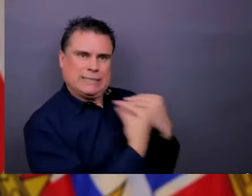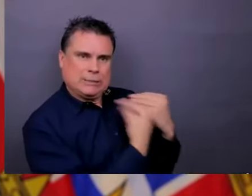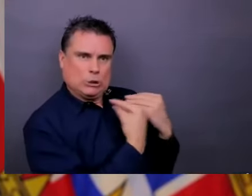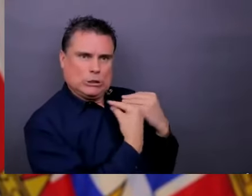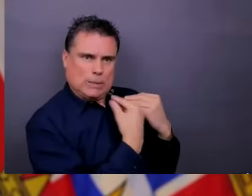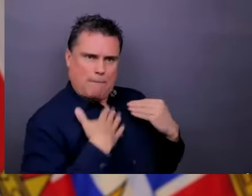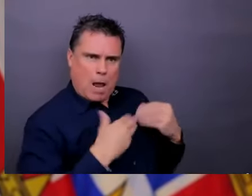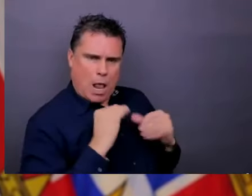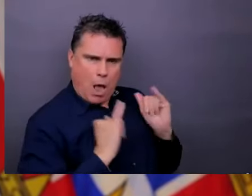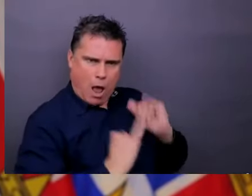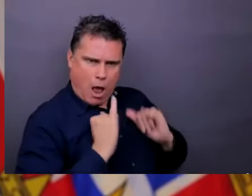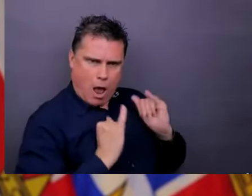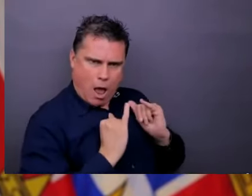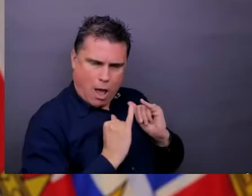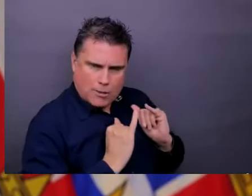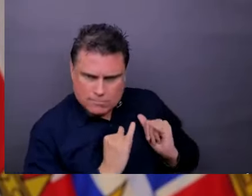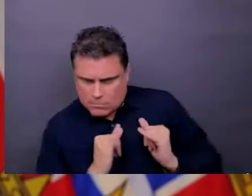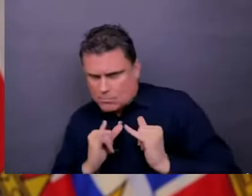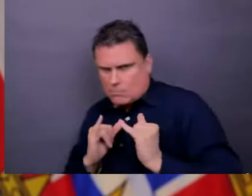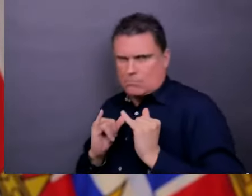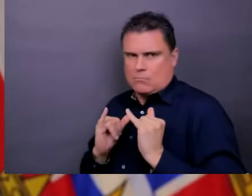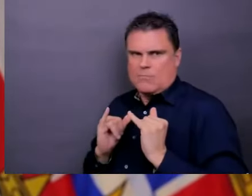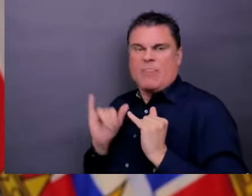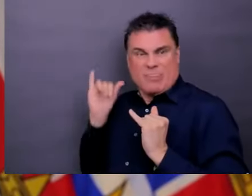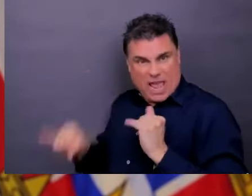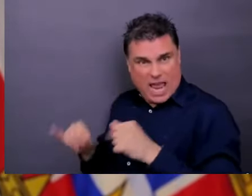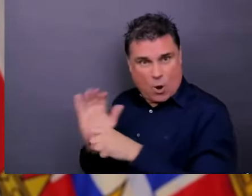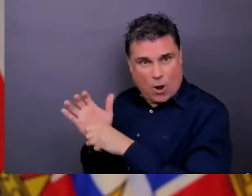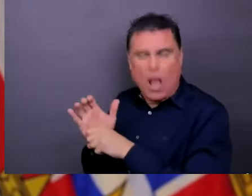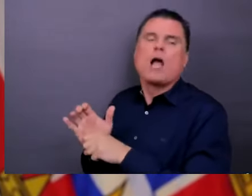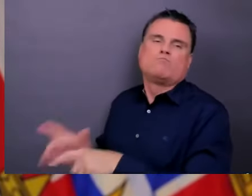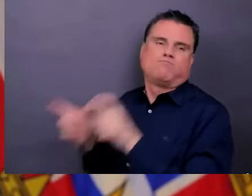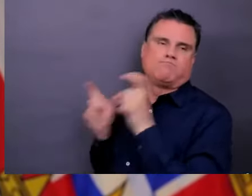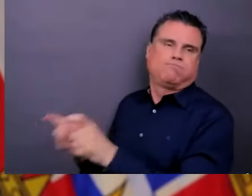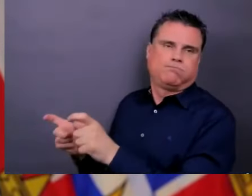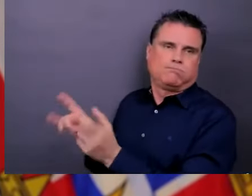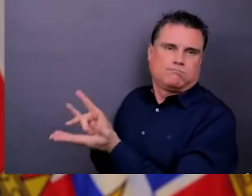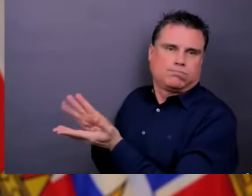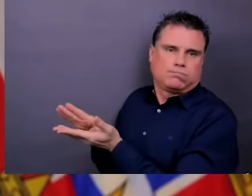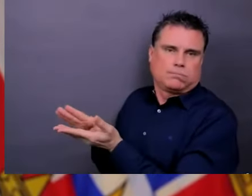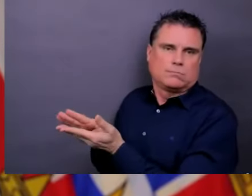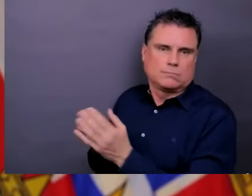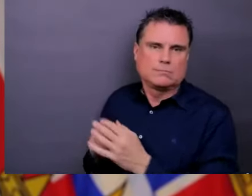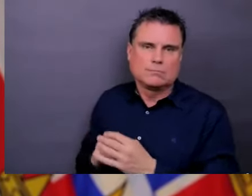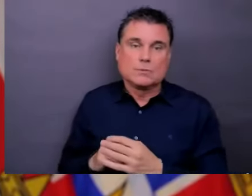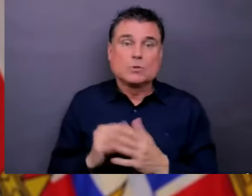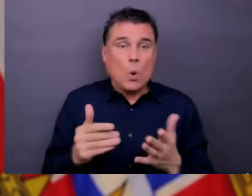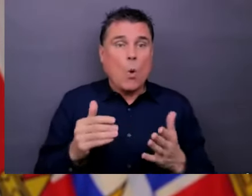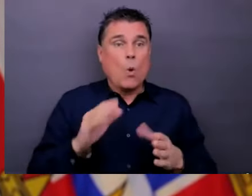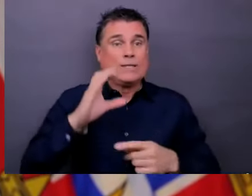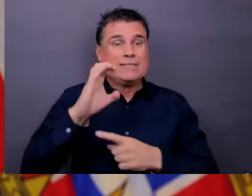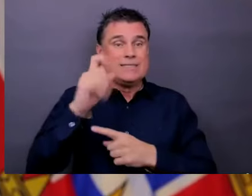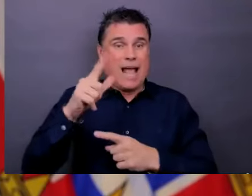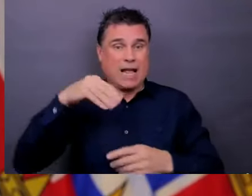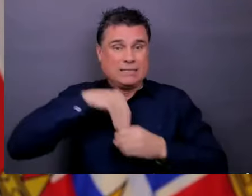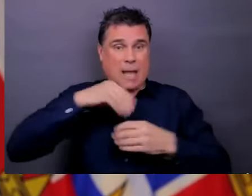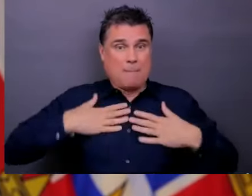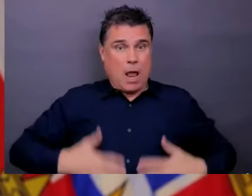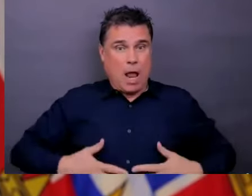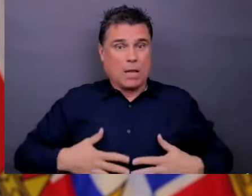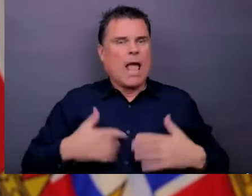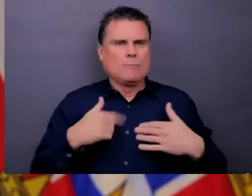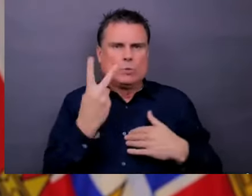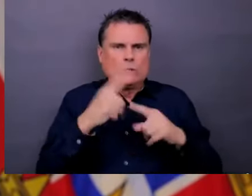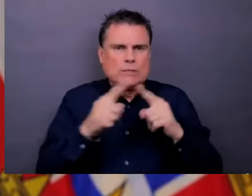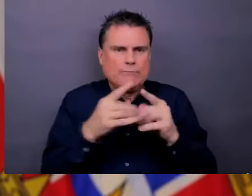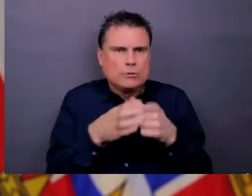in the T cells and B cells, our cell-mediated immunity, is what protects us over the long term. And